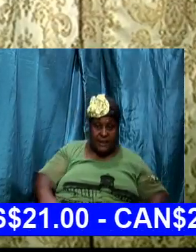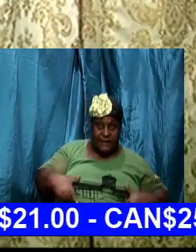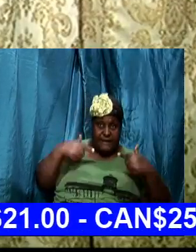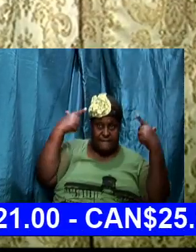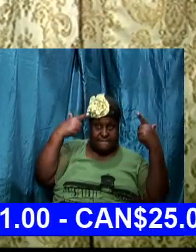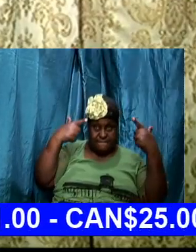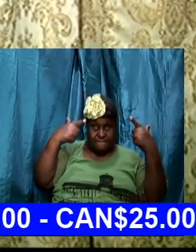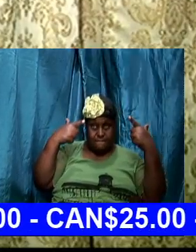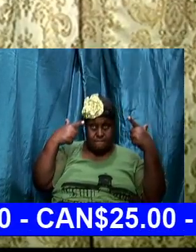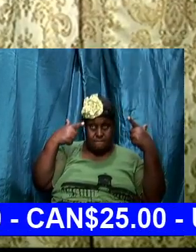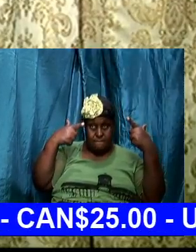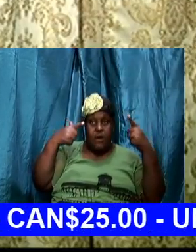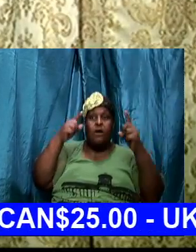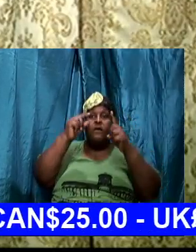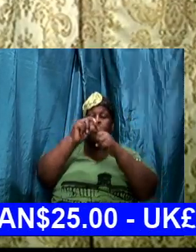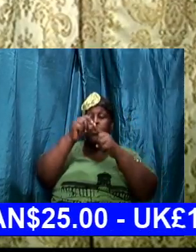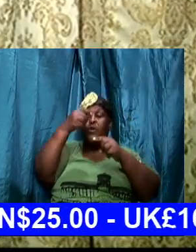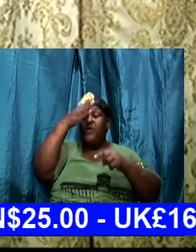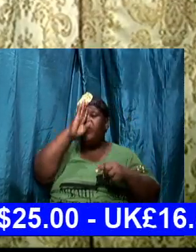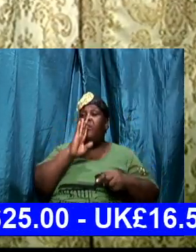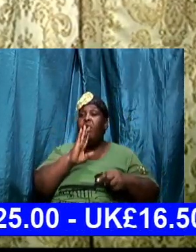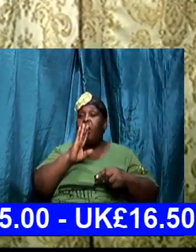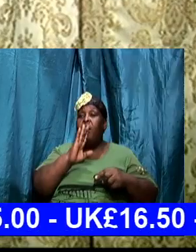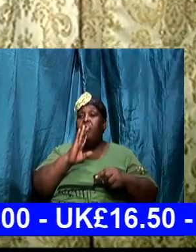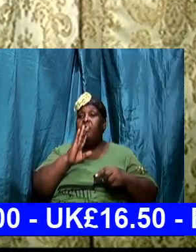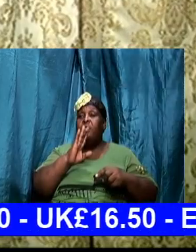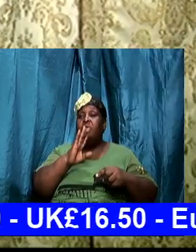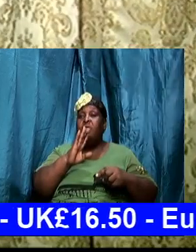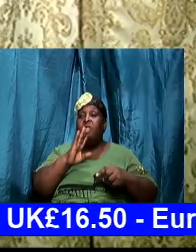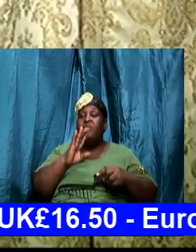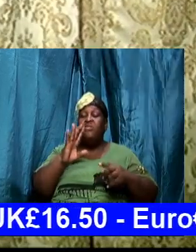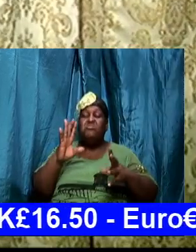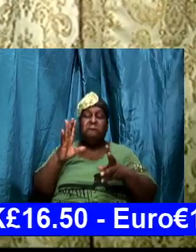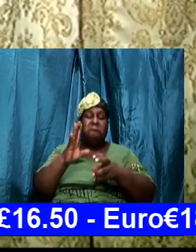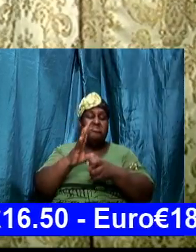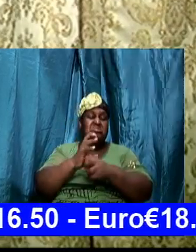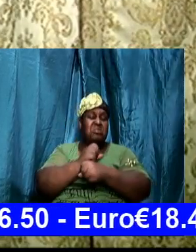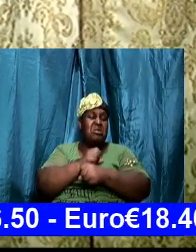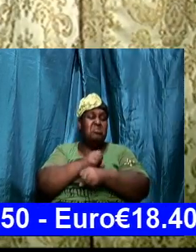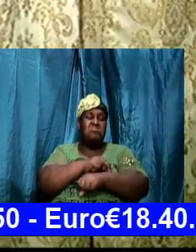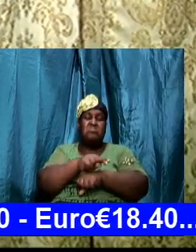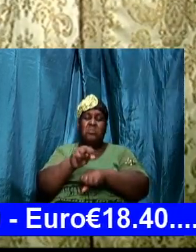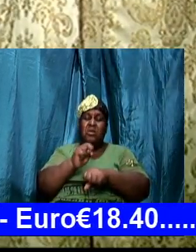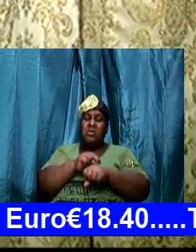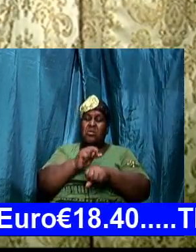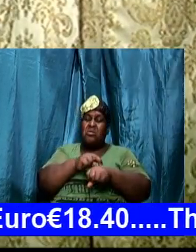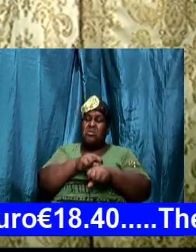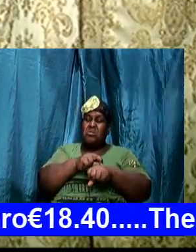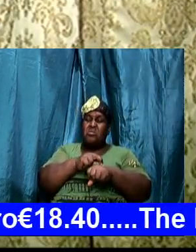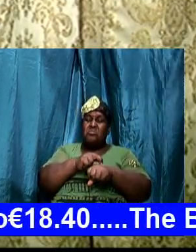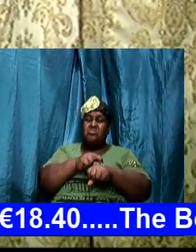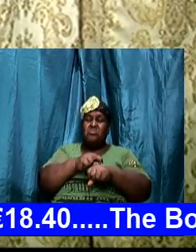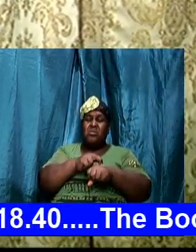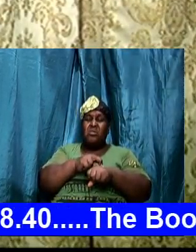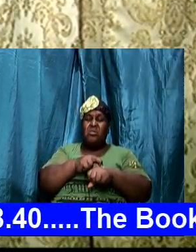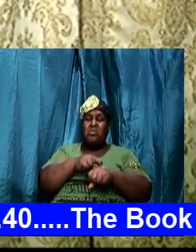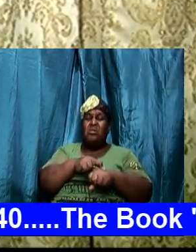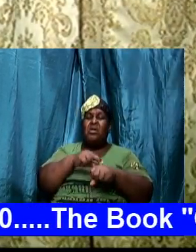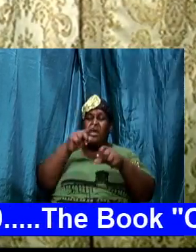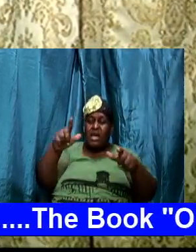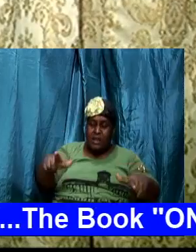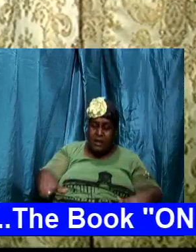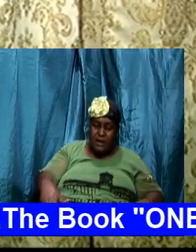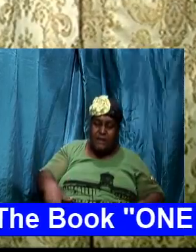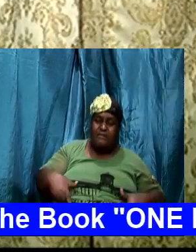Yes? To take literal, physical, real-time action on. Because